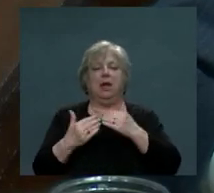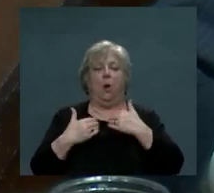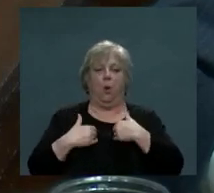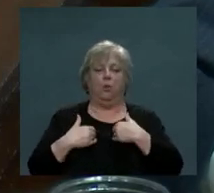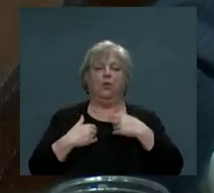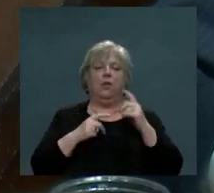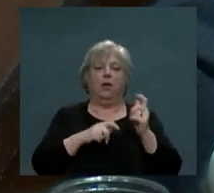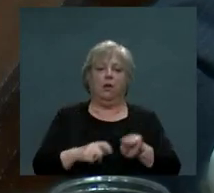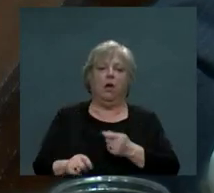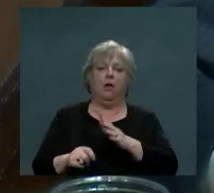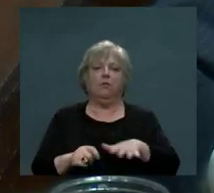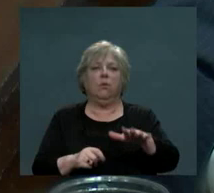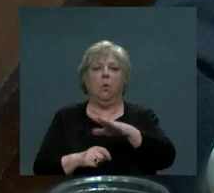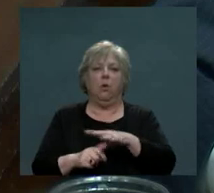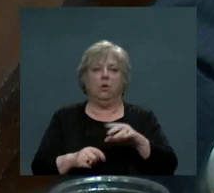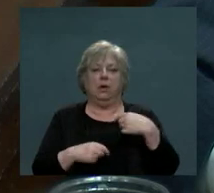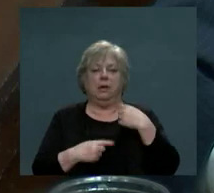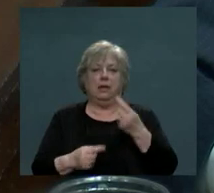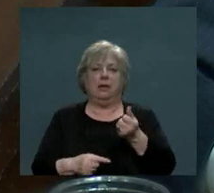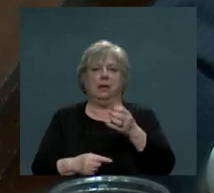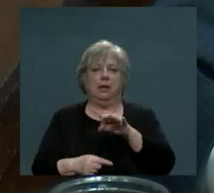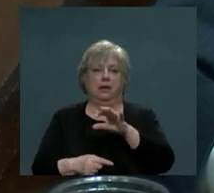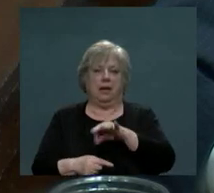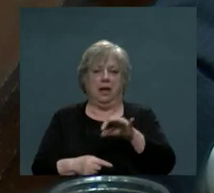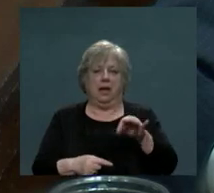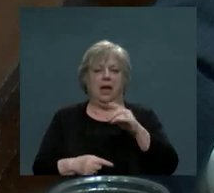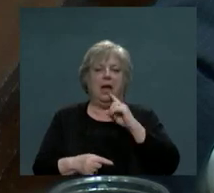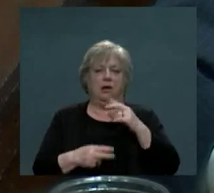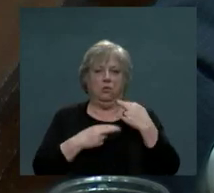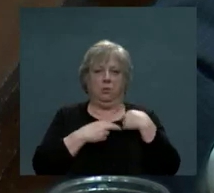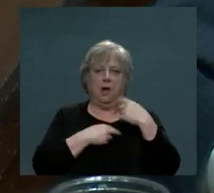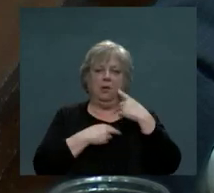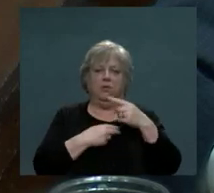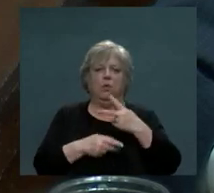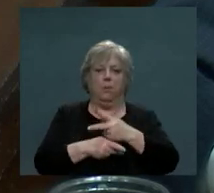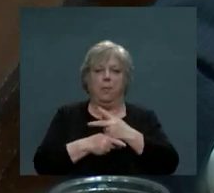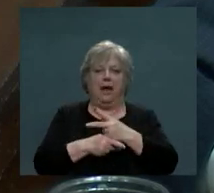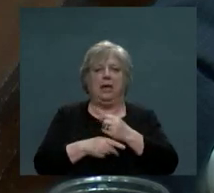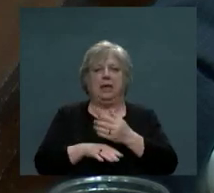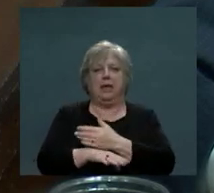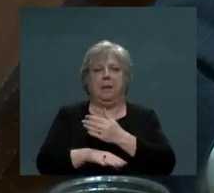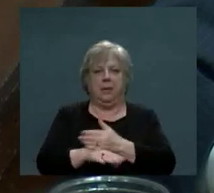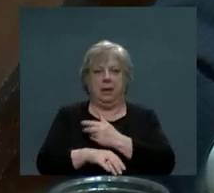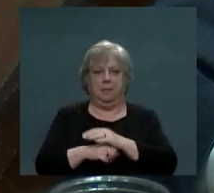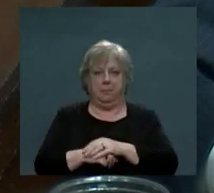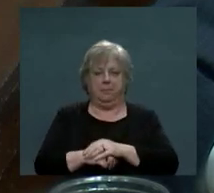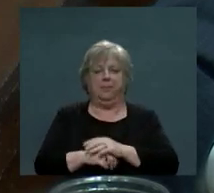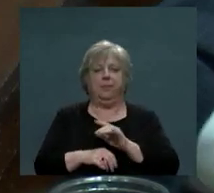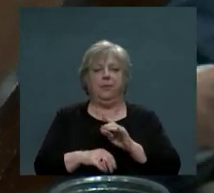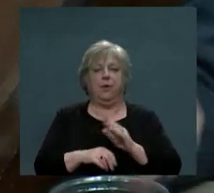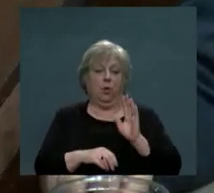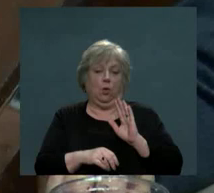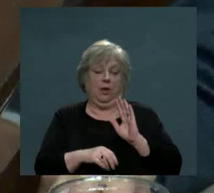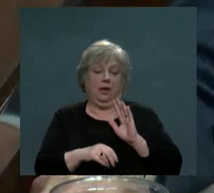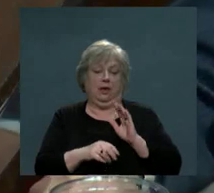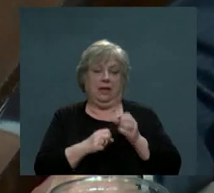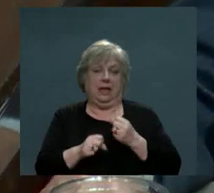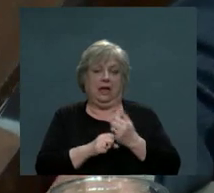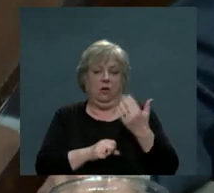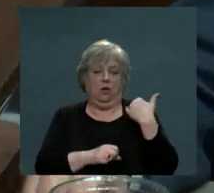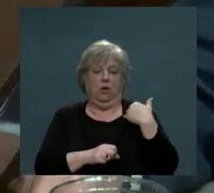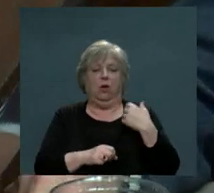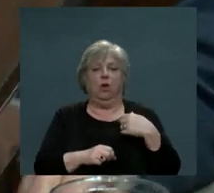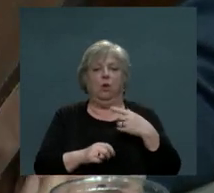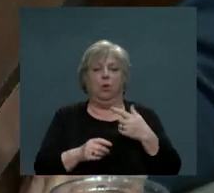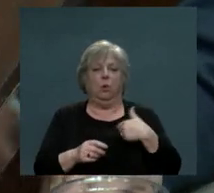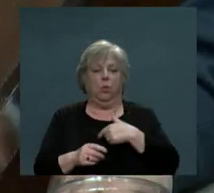since 1999 has been responsible for its maintenance and upkeep. Earlier this year, you were asked to